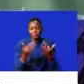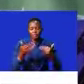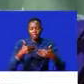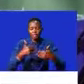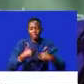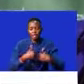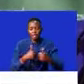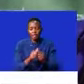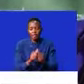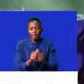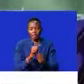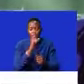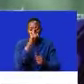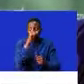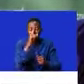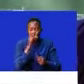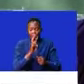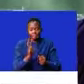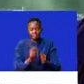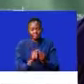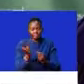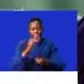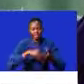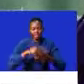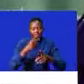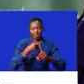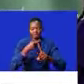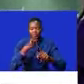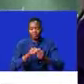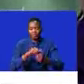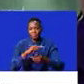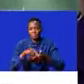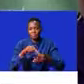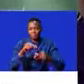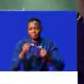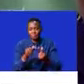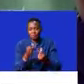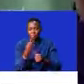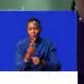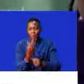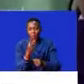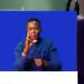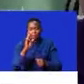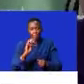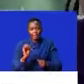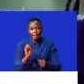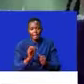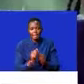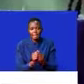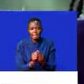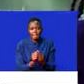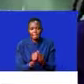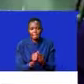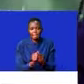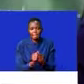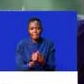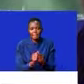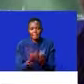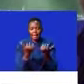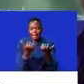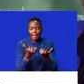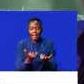serious observations coming out of the gathering, one of them being the need